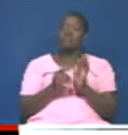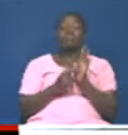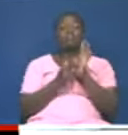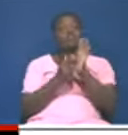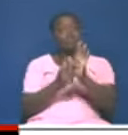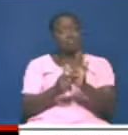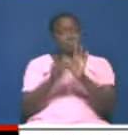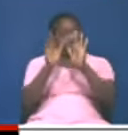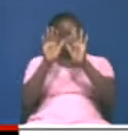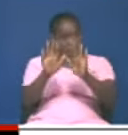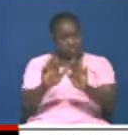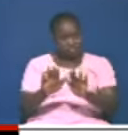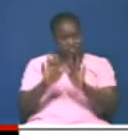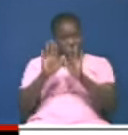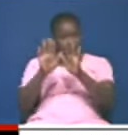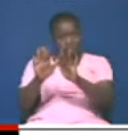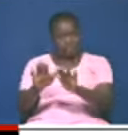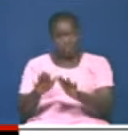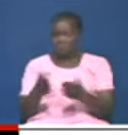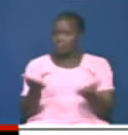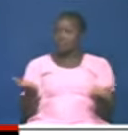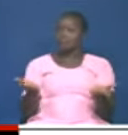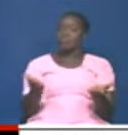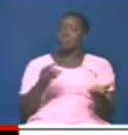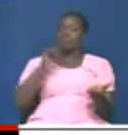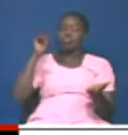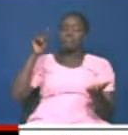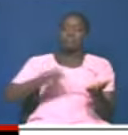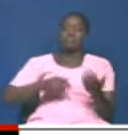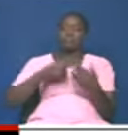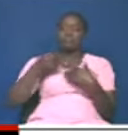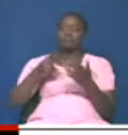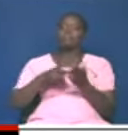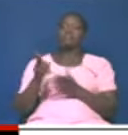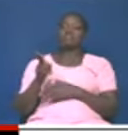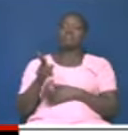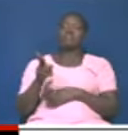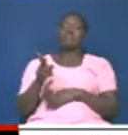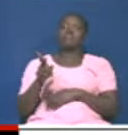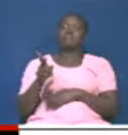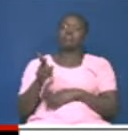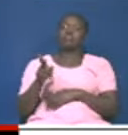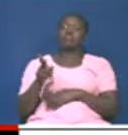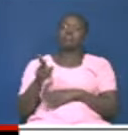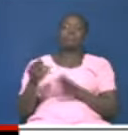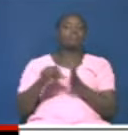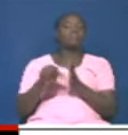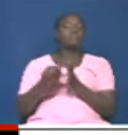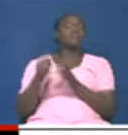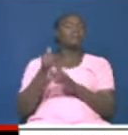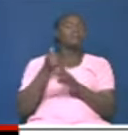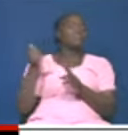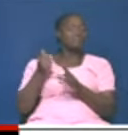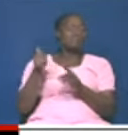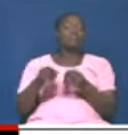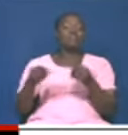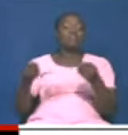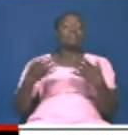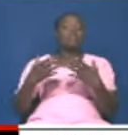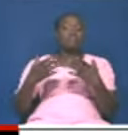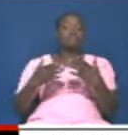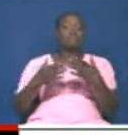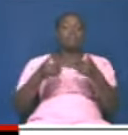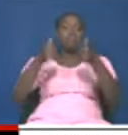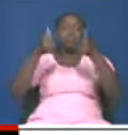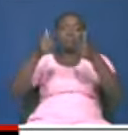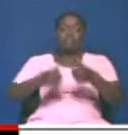campaign. We cannot put our billboard because they have been paid. We are tuko washida kwana. Wamekataa kutupatia billboards na bwana Awiti